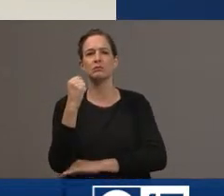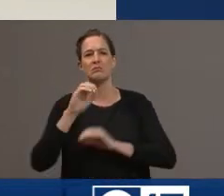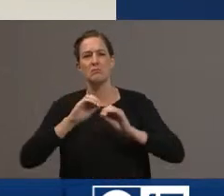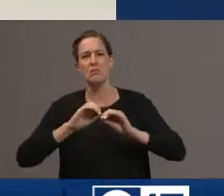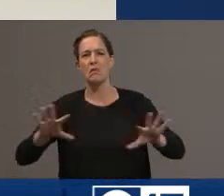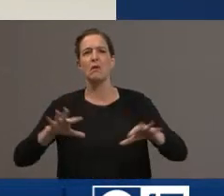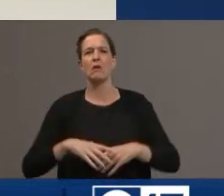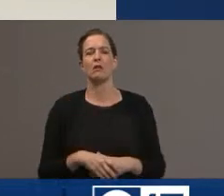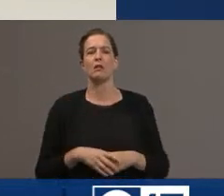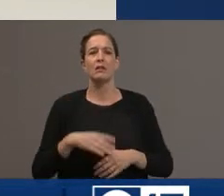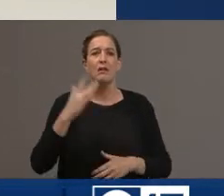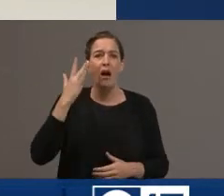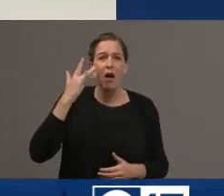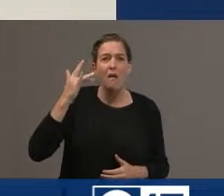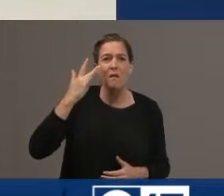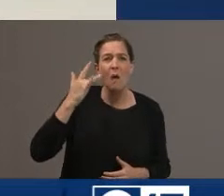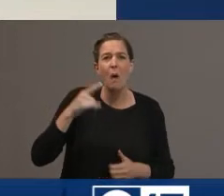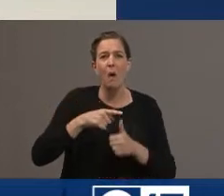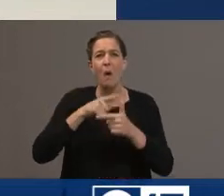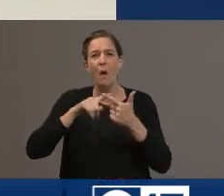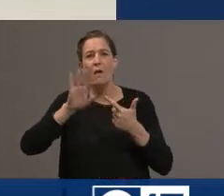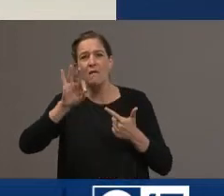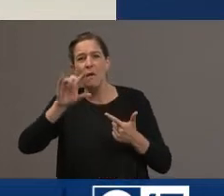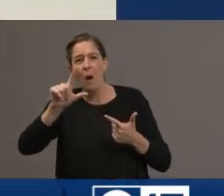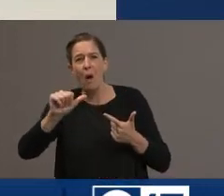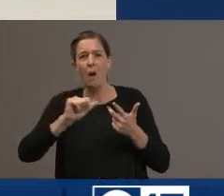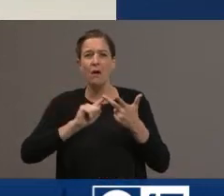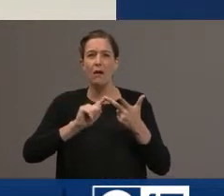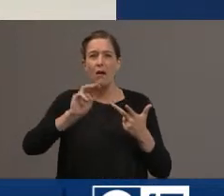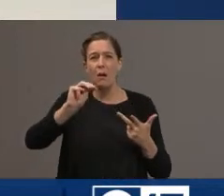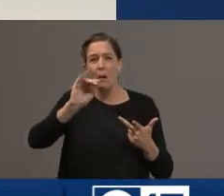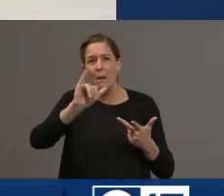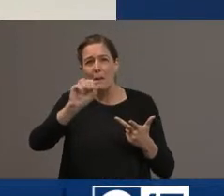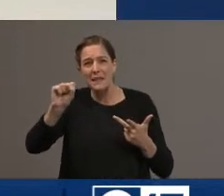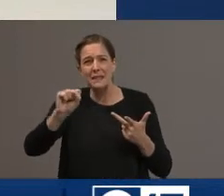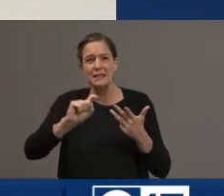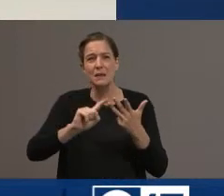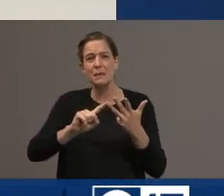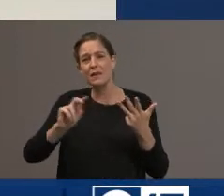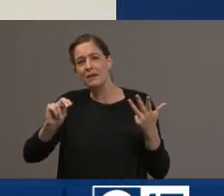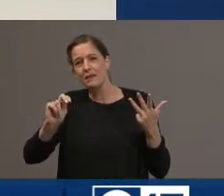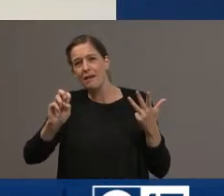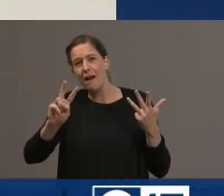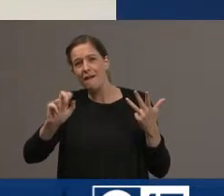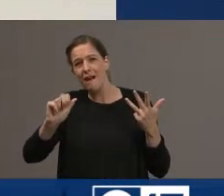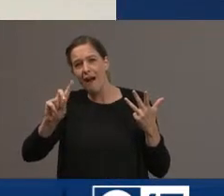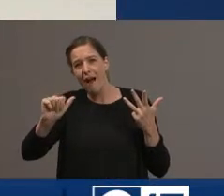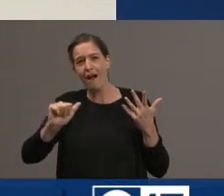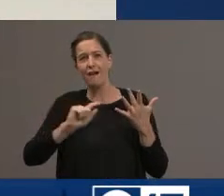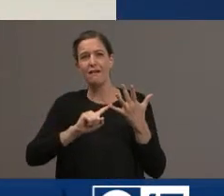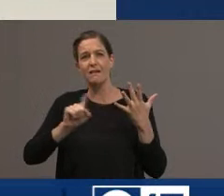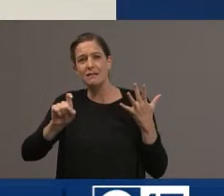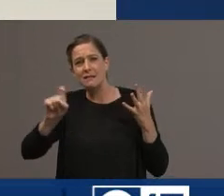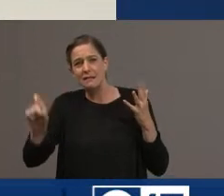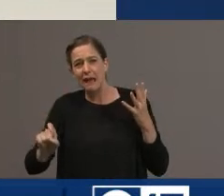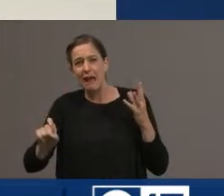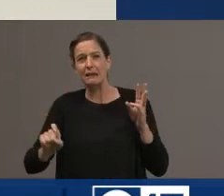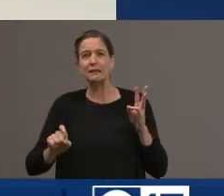California, Florida, Mississippi, Nevada, Texas, and South Carolina.